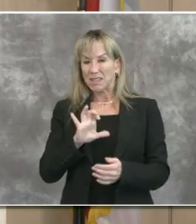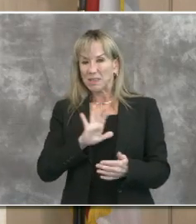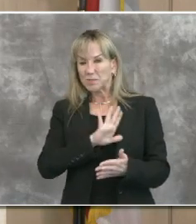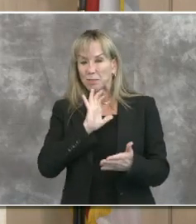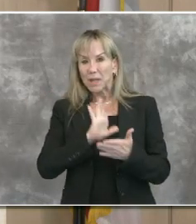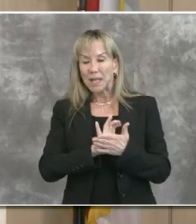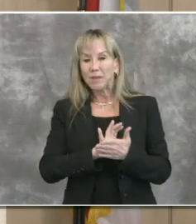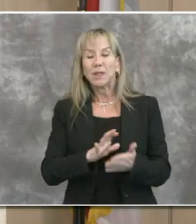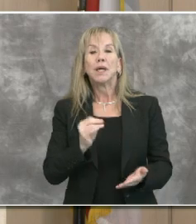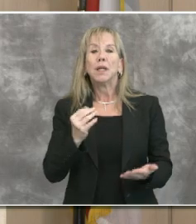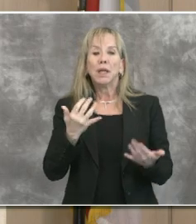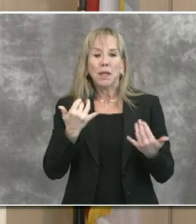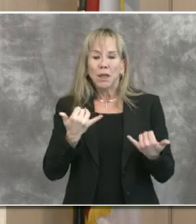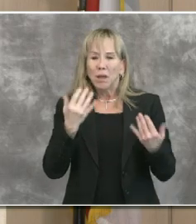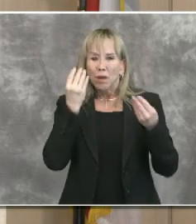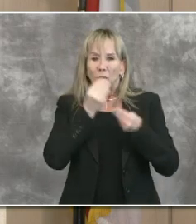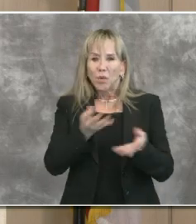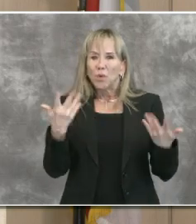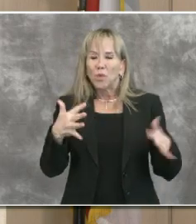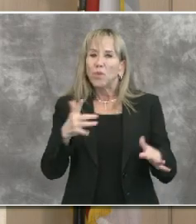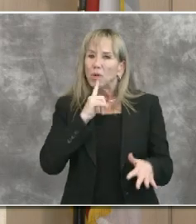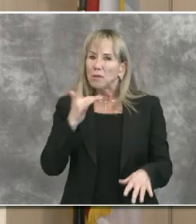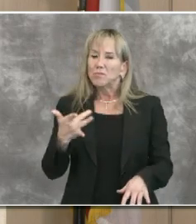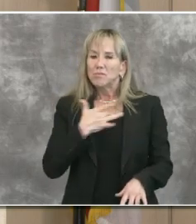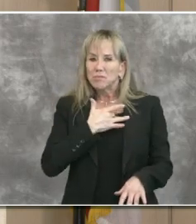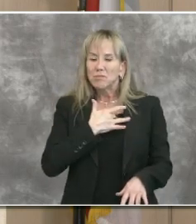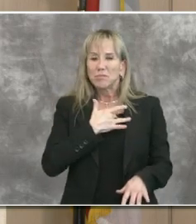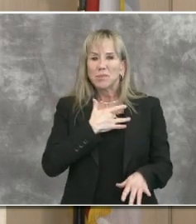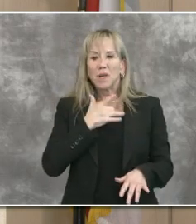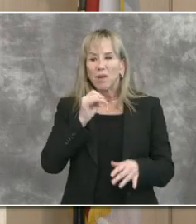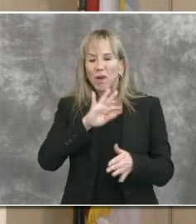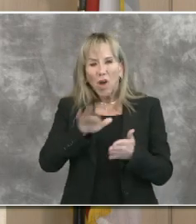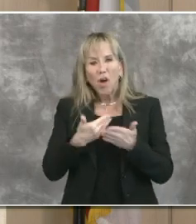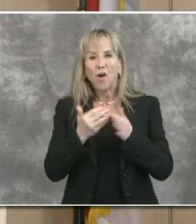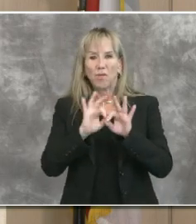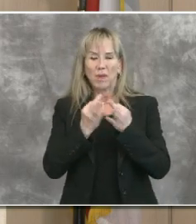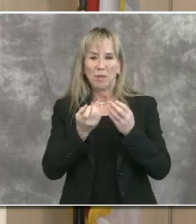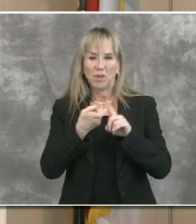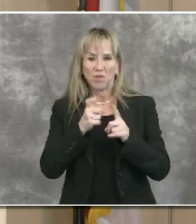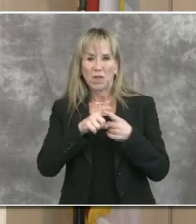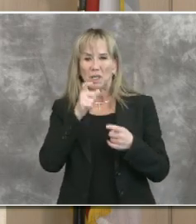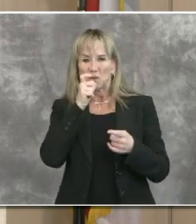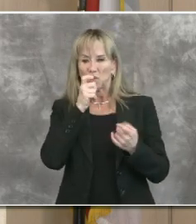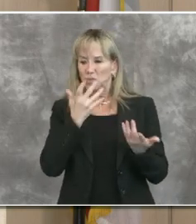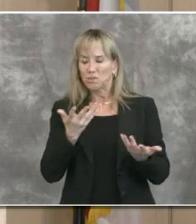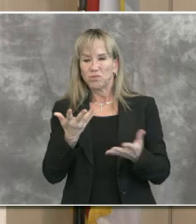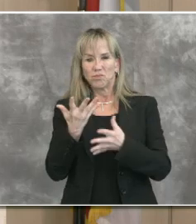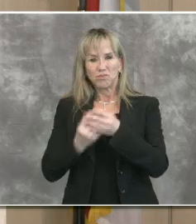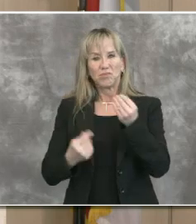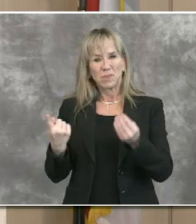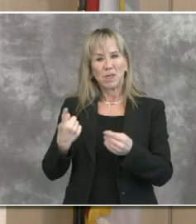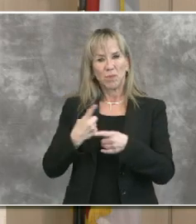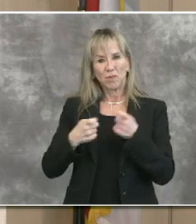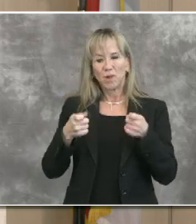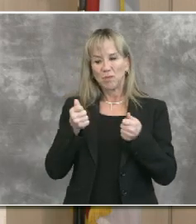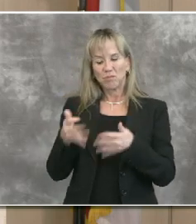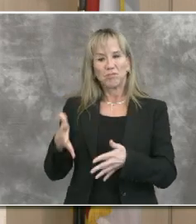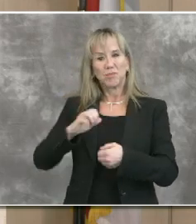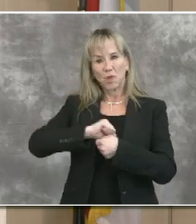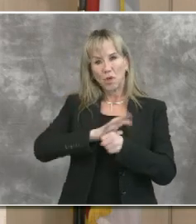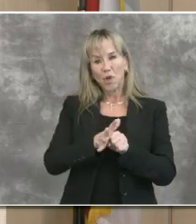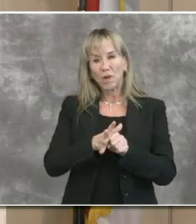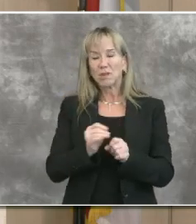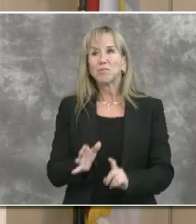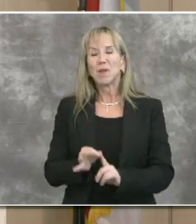have died, and especially of those recent cases that we have announced. As a reminder, all of this information can be obtained